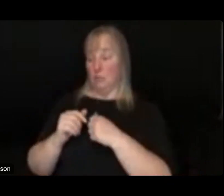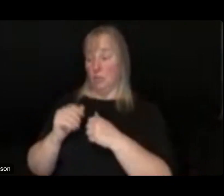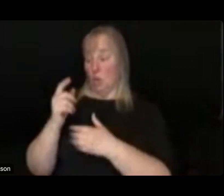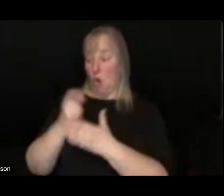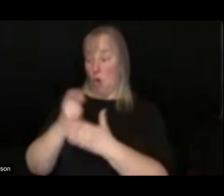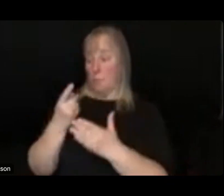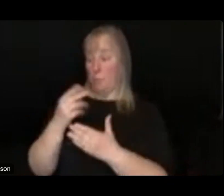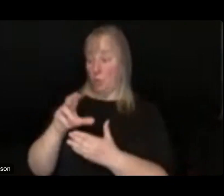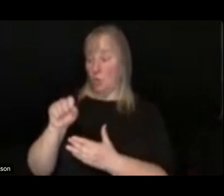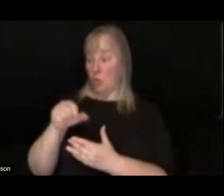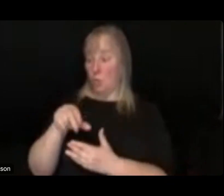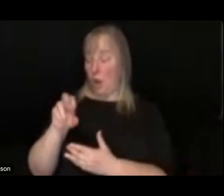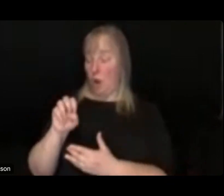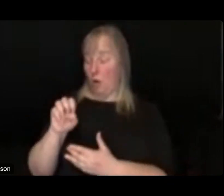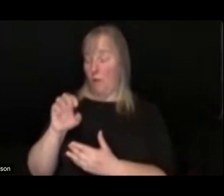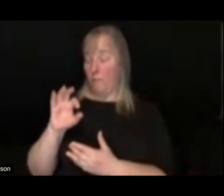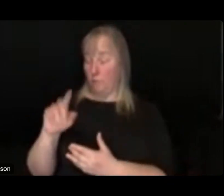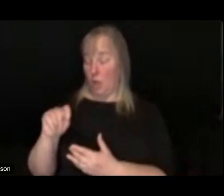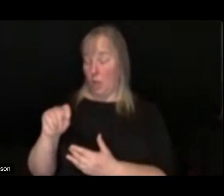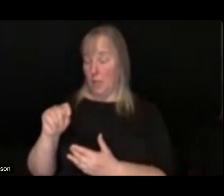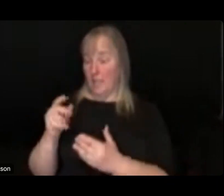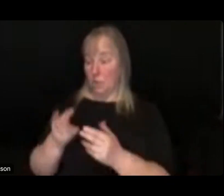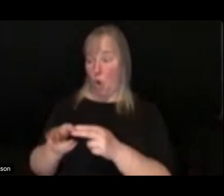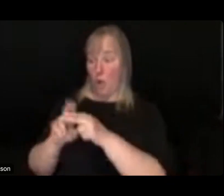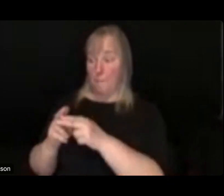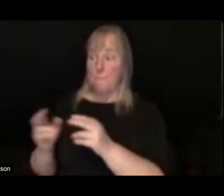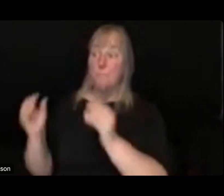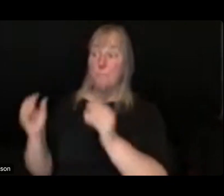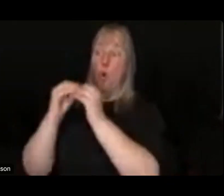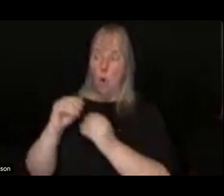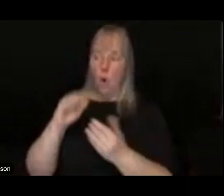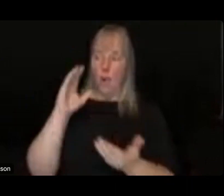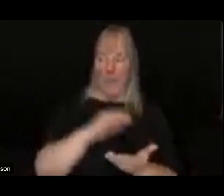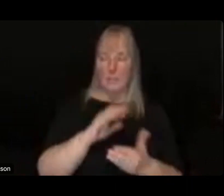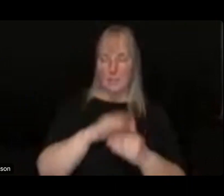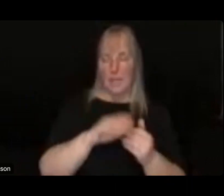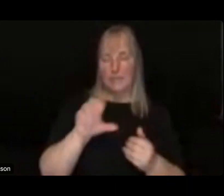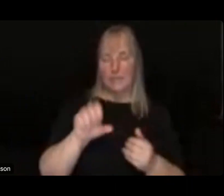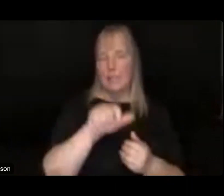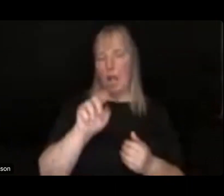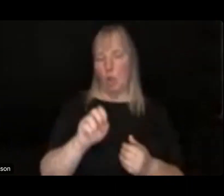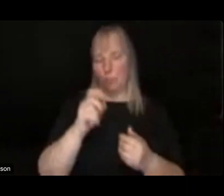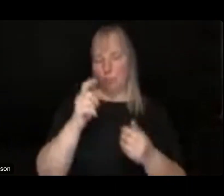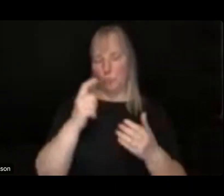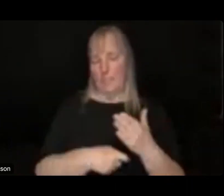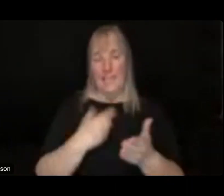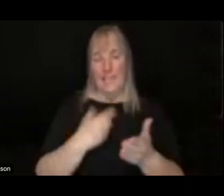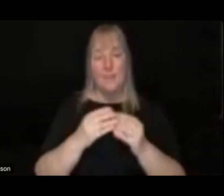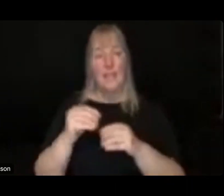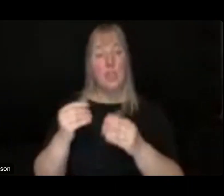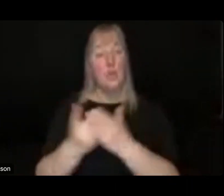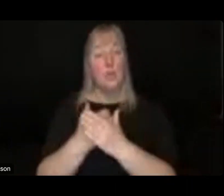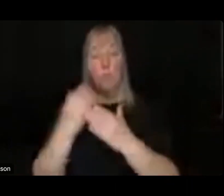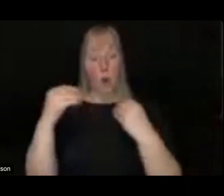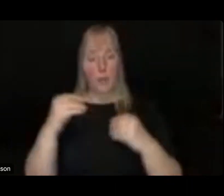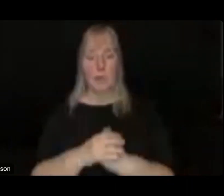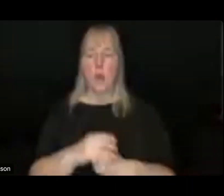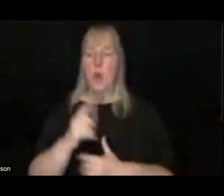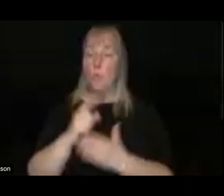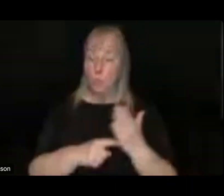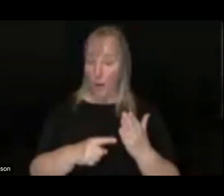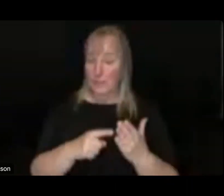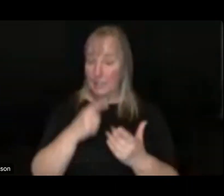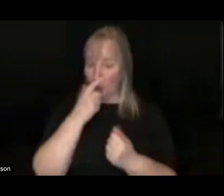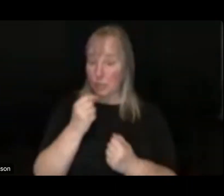more or less than sale price per square foot, even in the new market. But what's interesting though, Todd, if you look